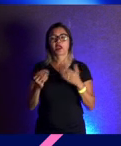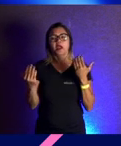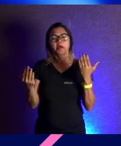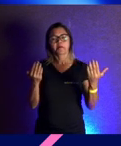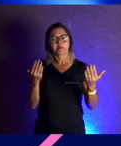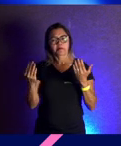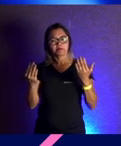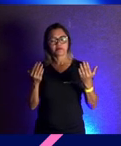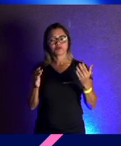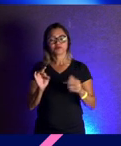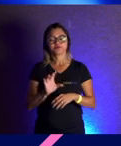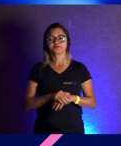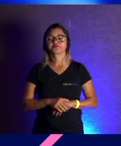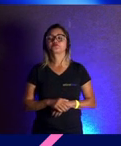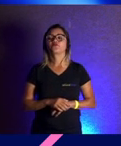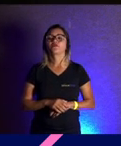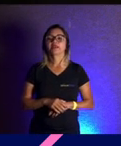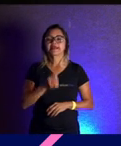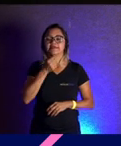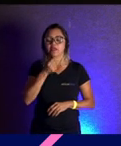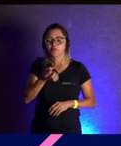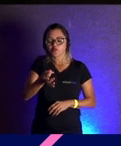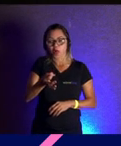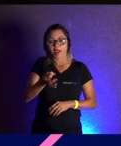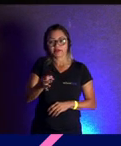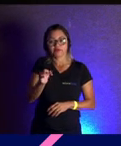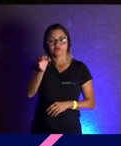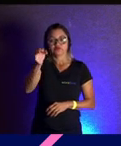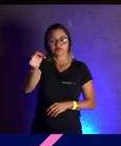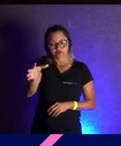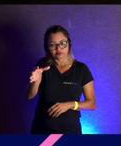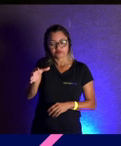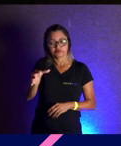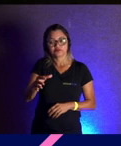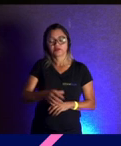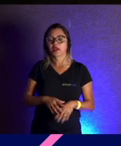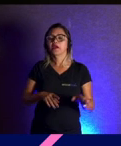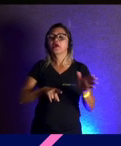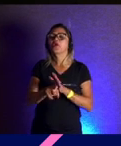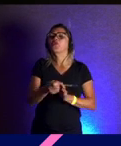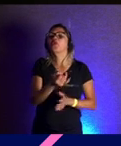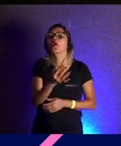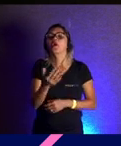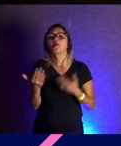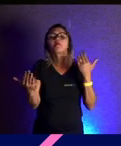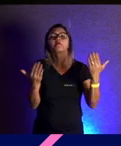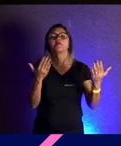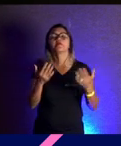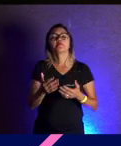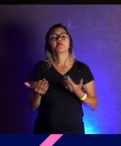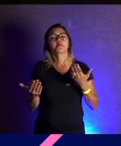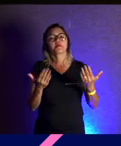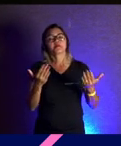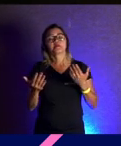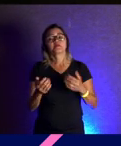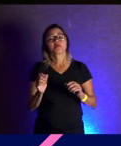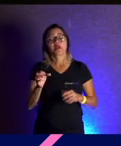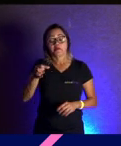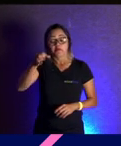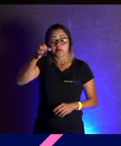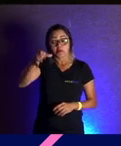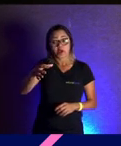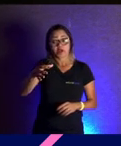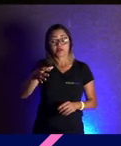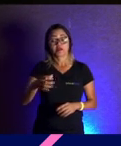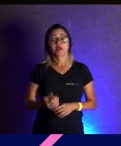probability. If I throw a coin and I ask you, what is the probability that this coin that I'm throwing is going to hit?